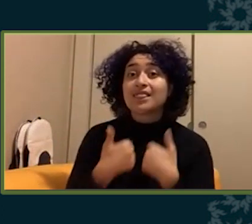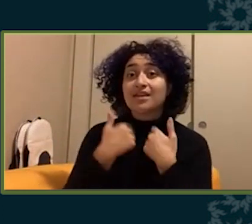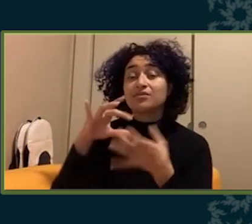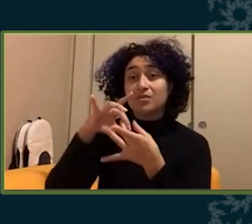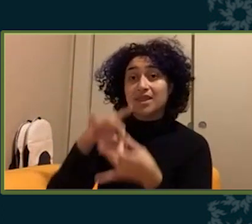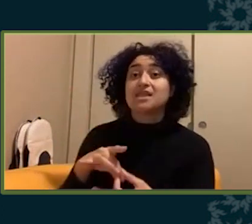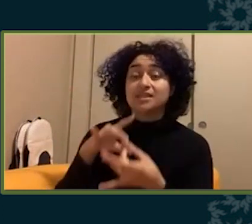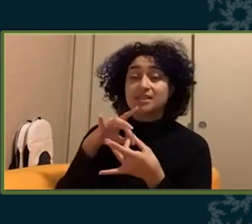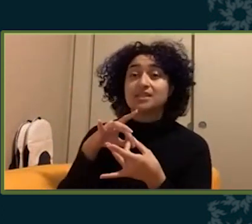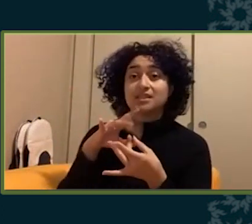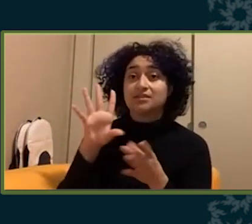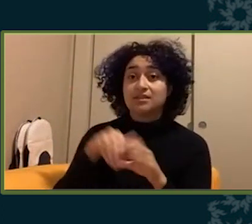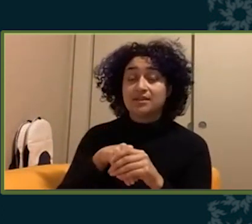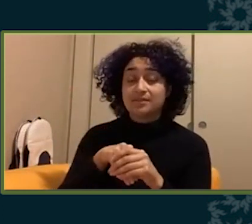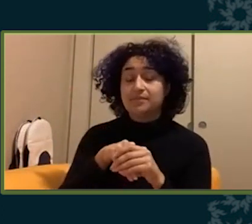And so,